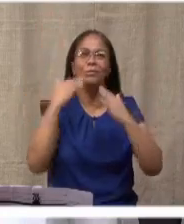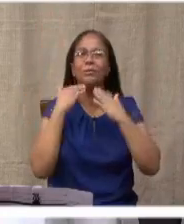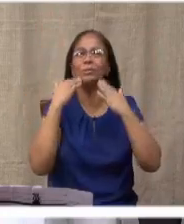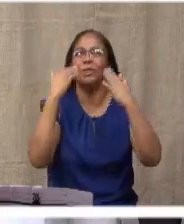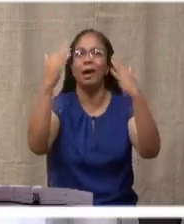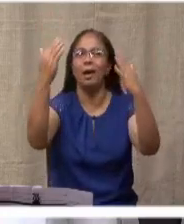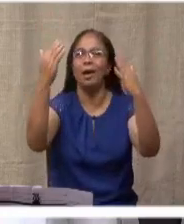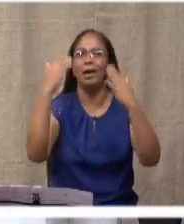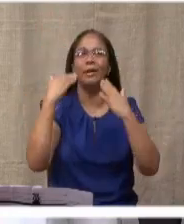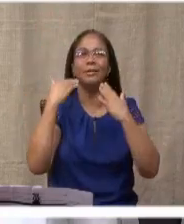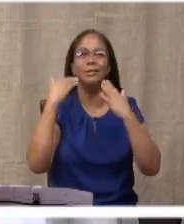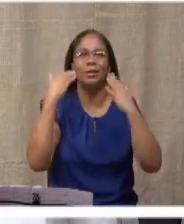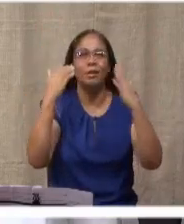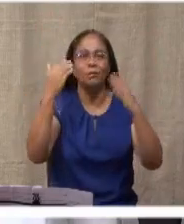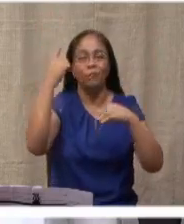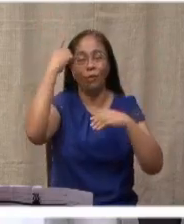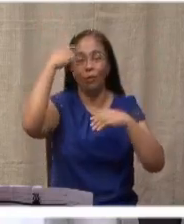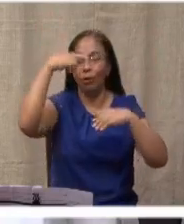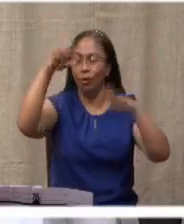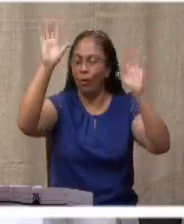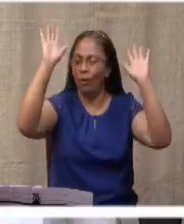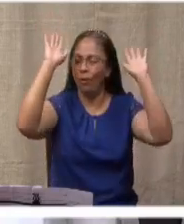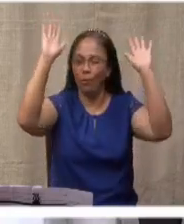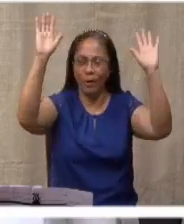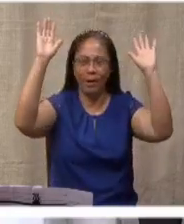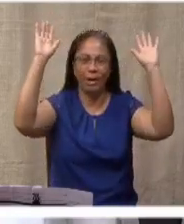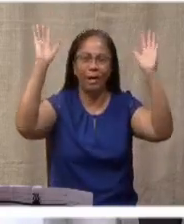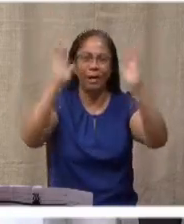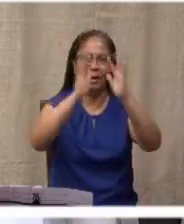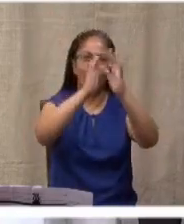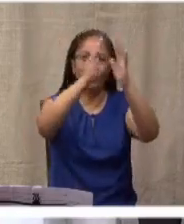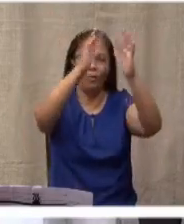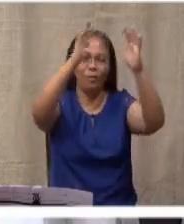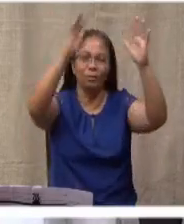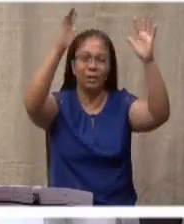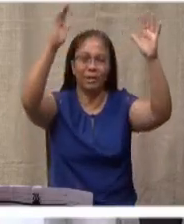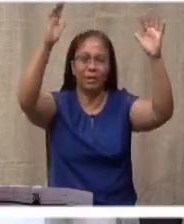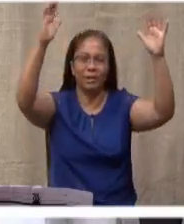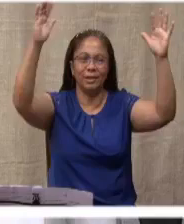give you thanks for your praise